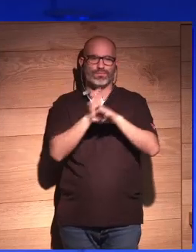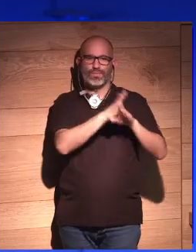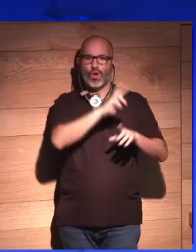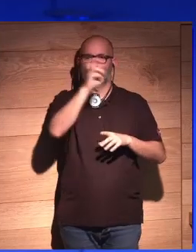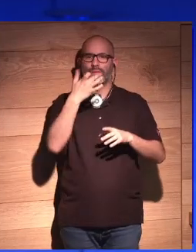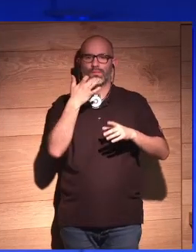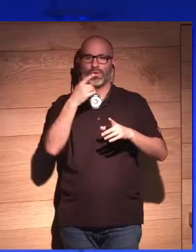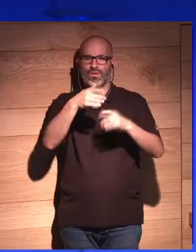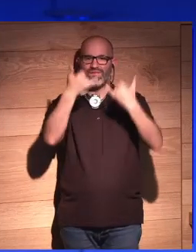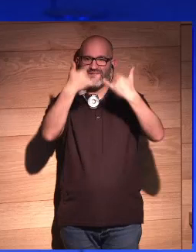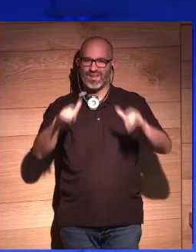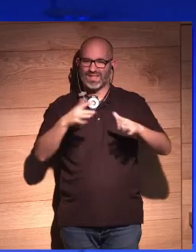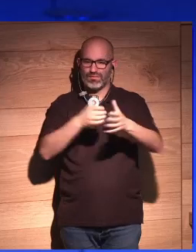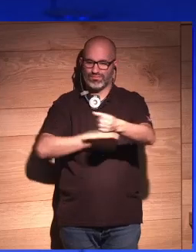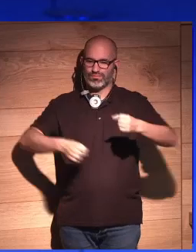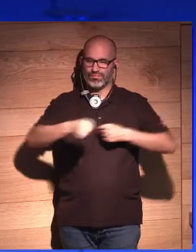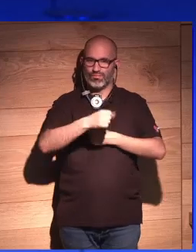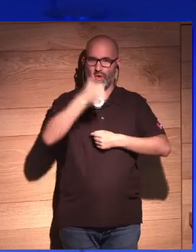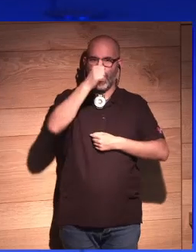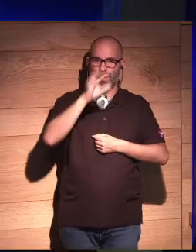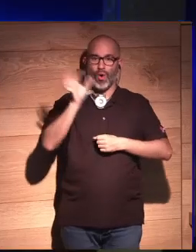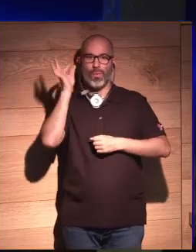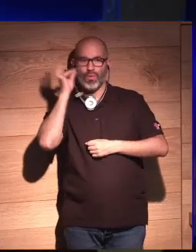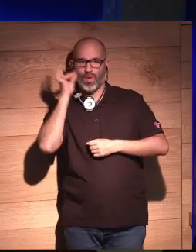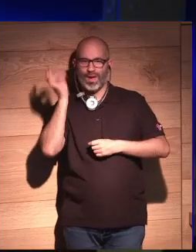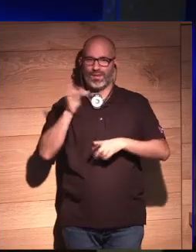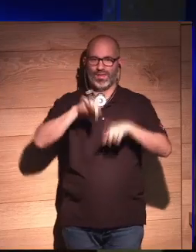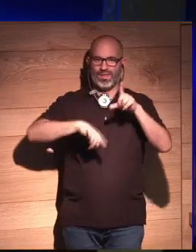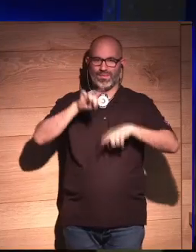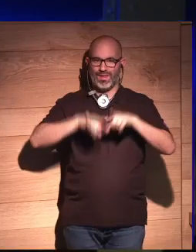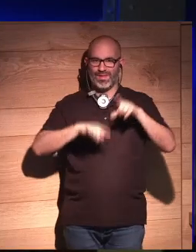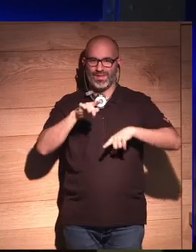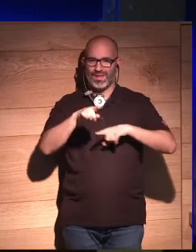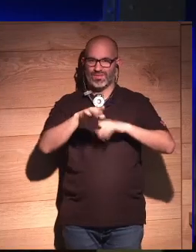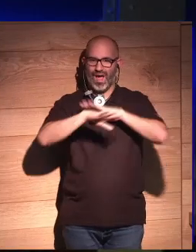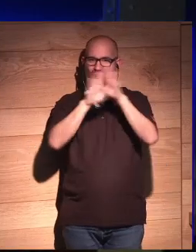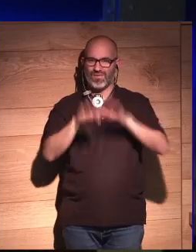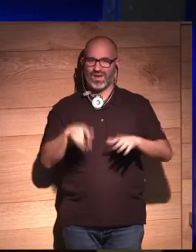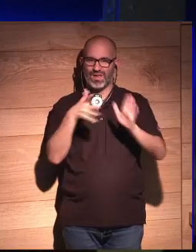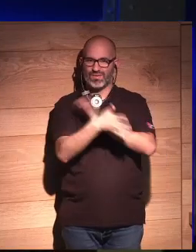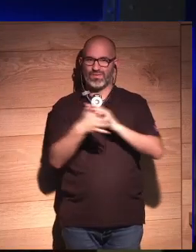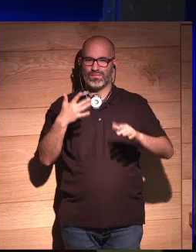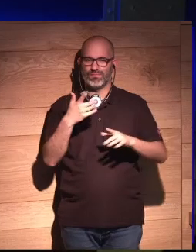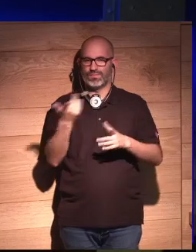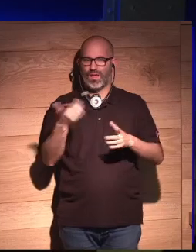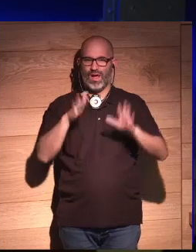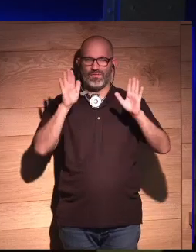the woman involved in an incident of date rape. And this completely blew open